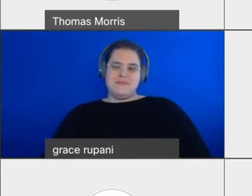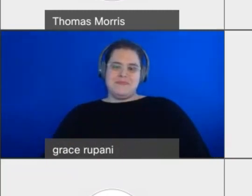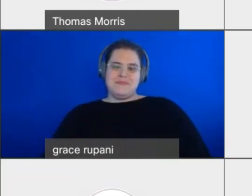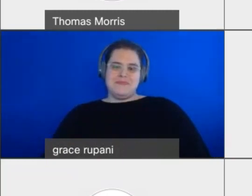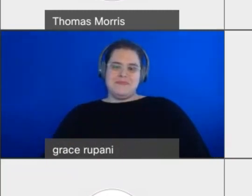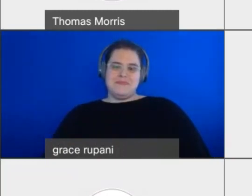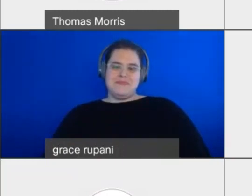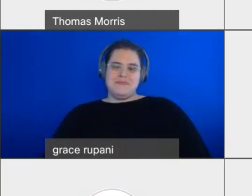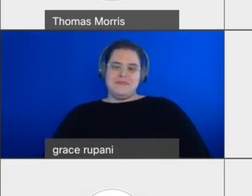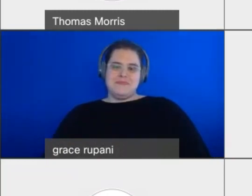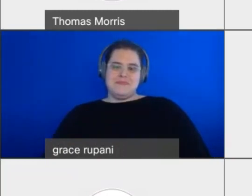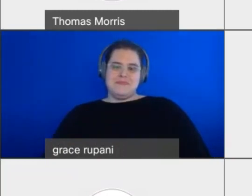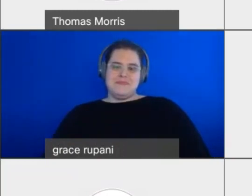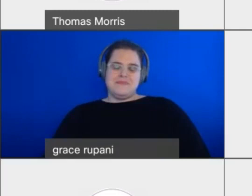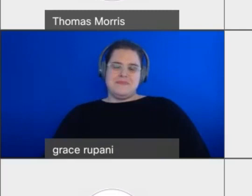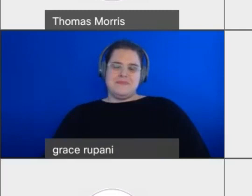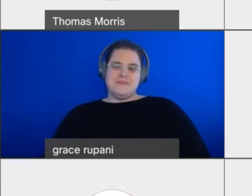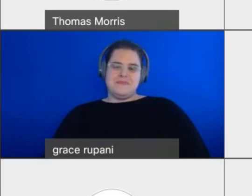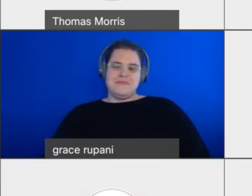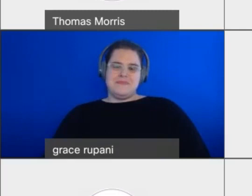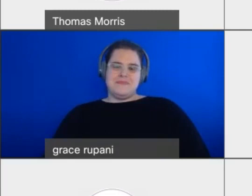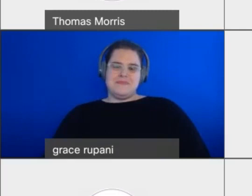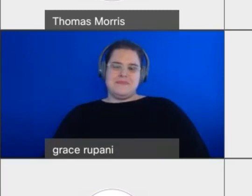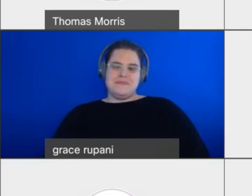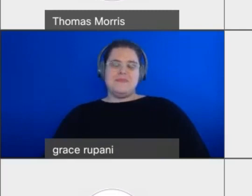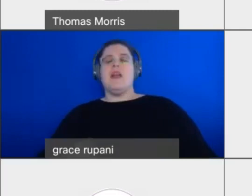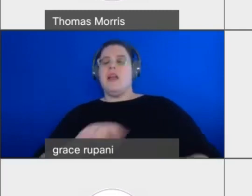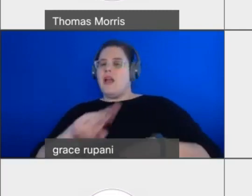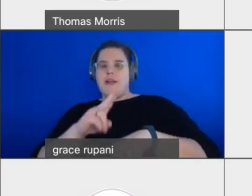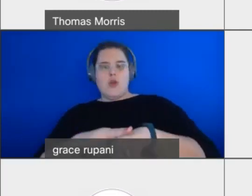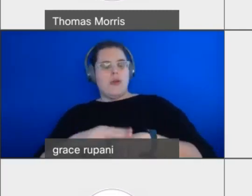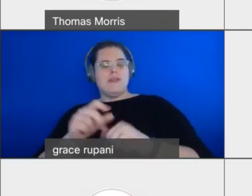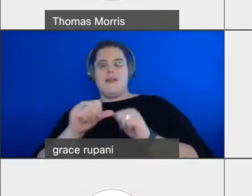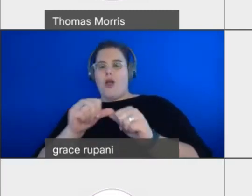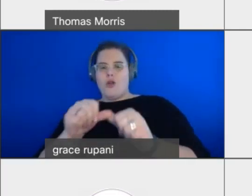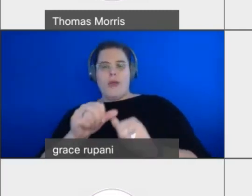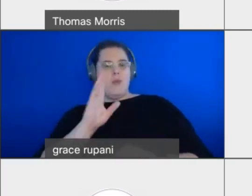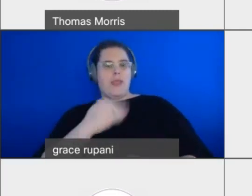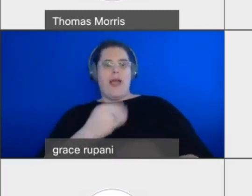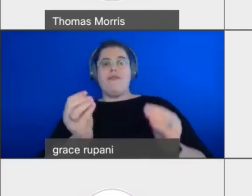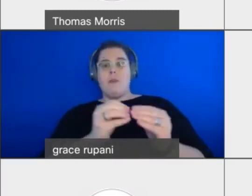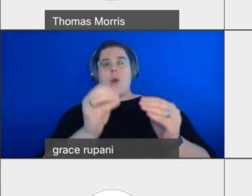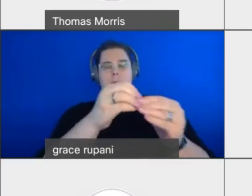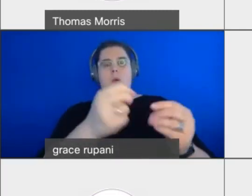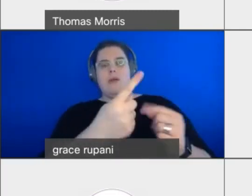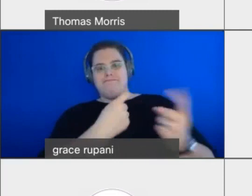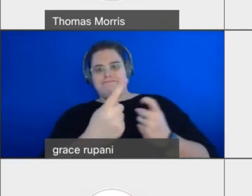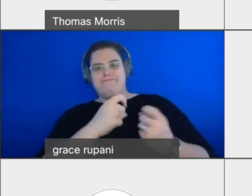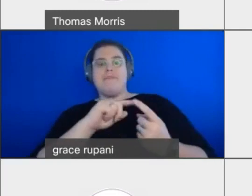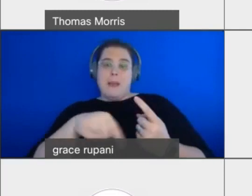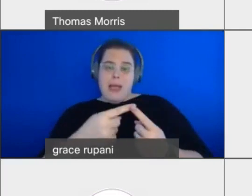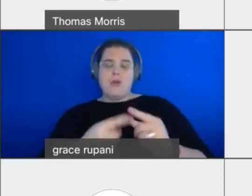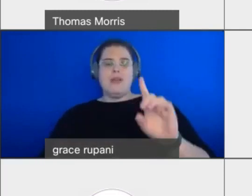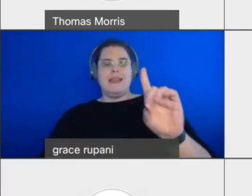Of course, there are questions about and continue to be and will continue to be regarding the DSP